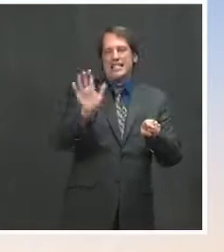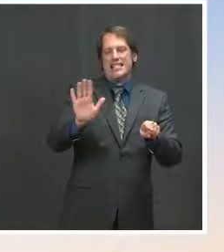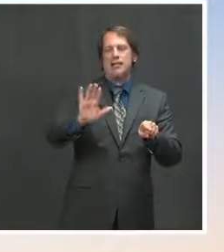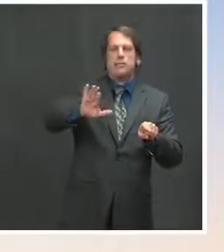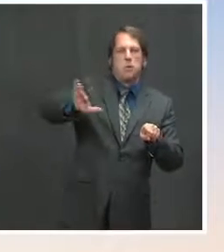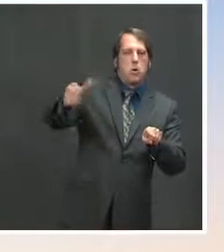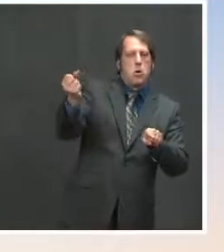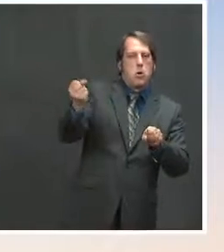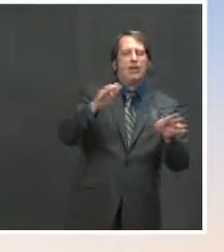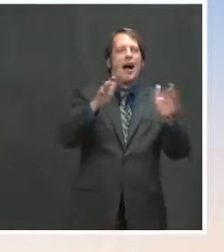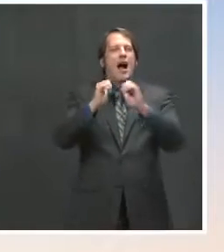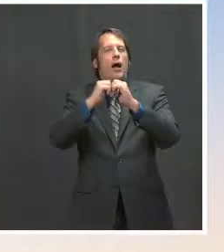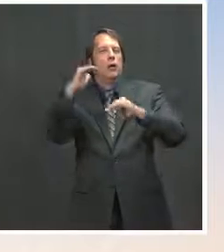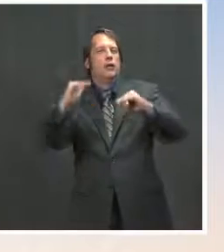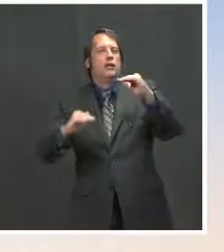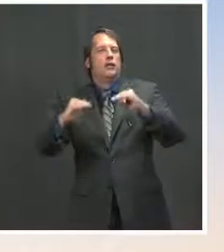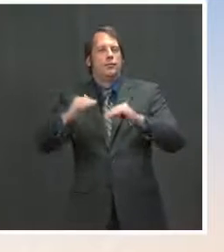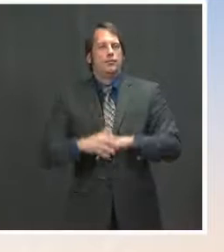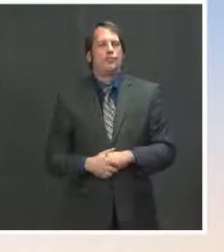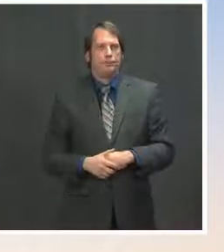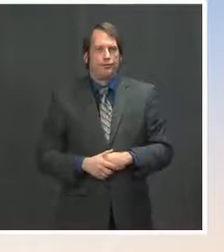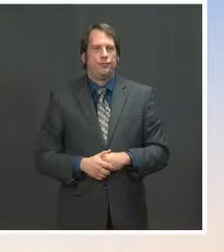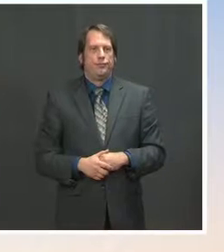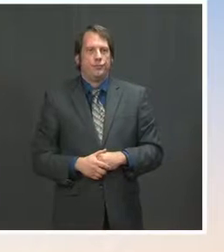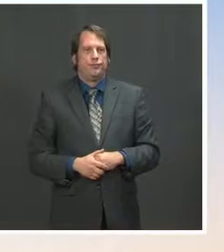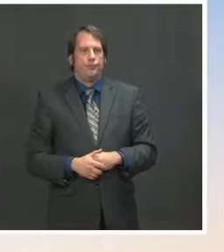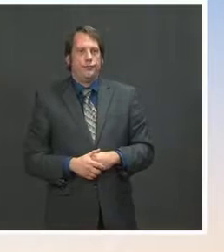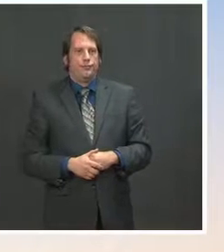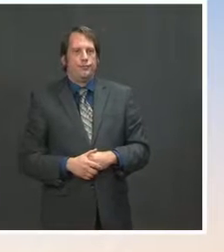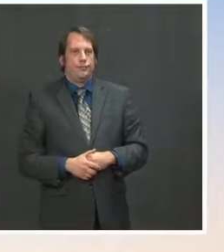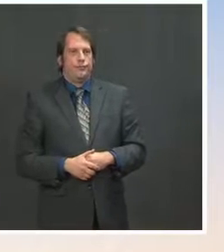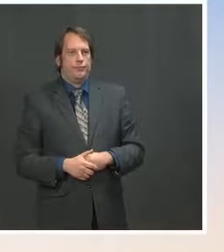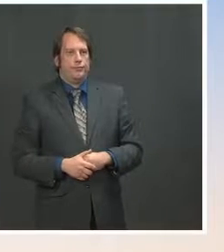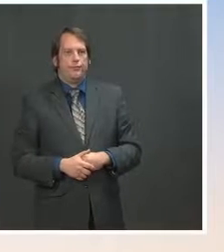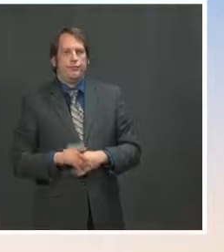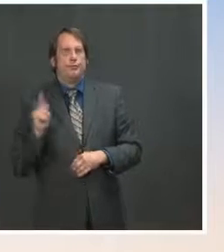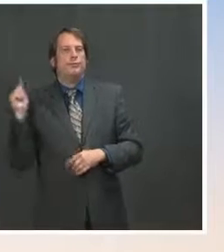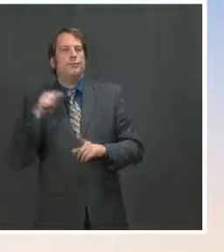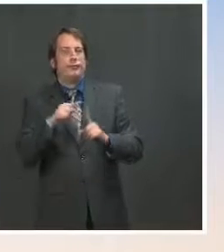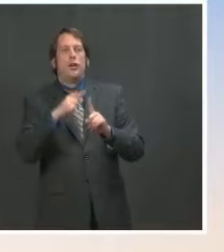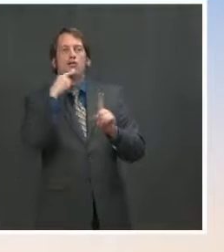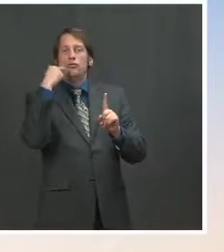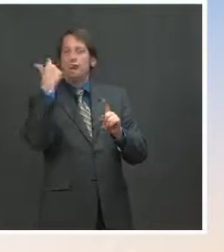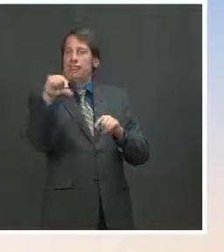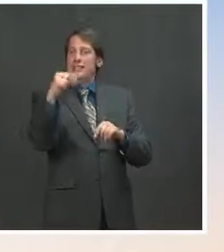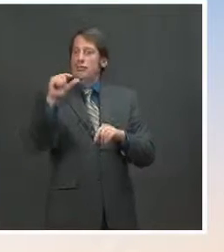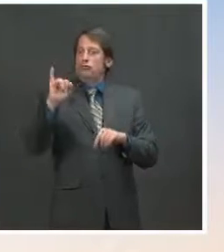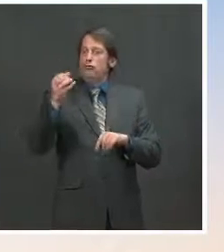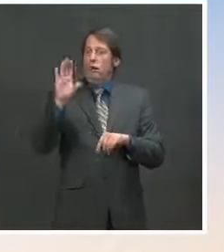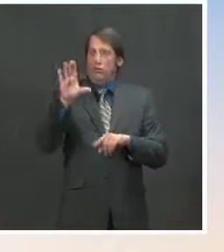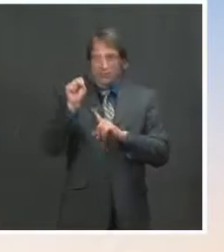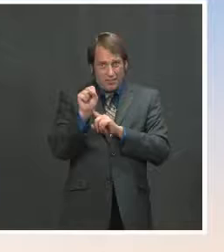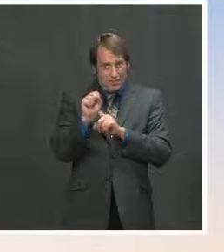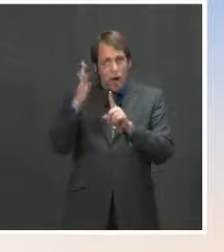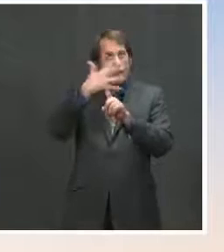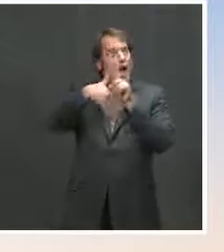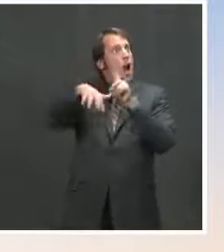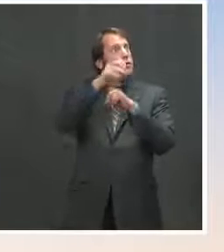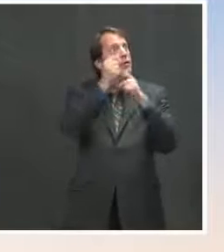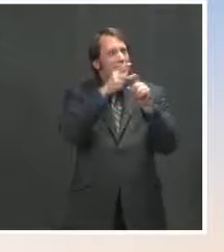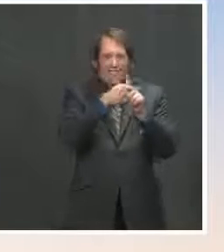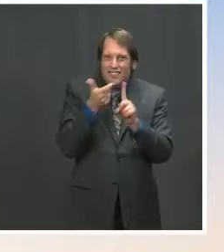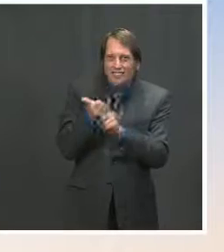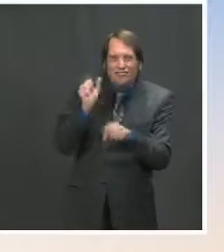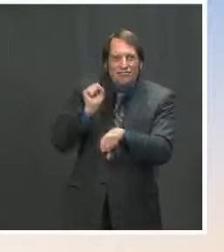are jobs, right? I mean, they are a way to invest in our, and this is very central to the American Jobs Plan. And when we talk about